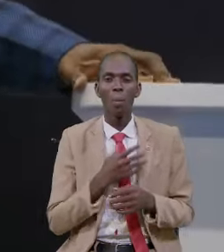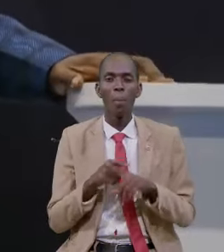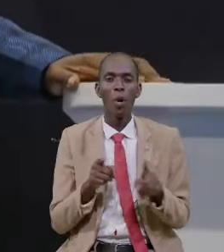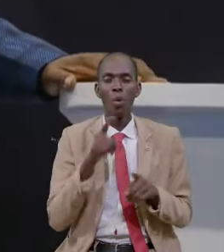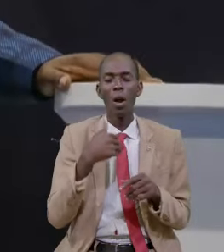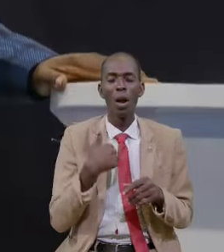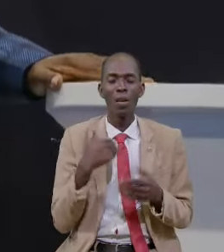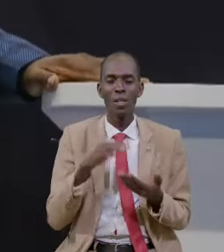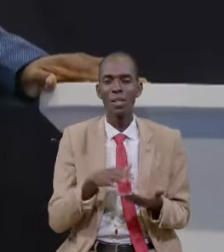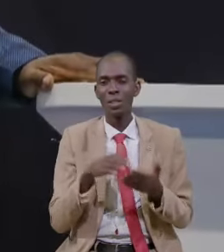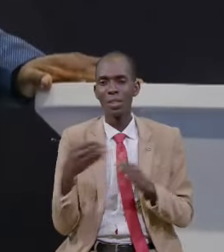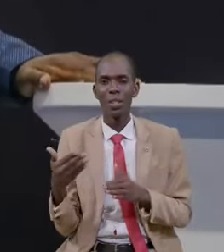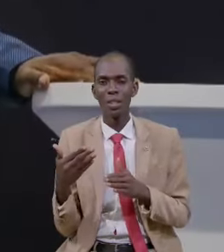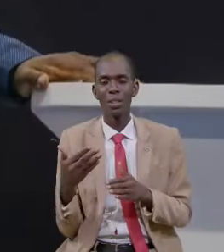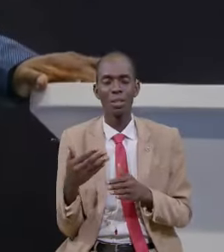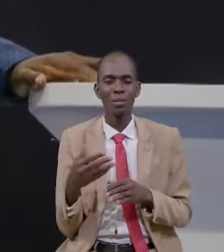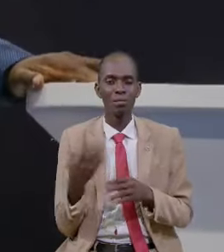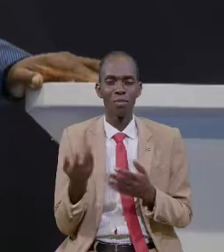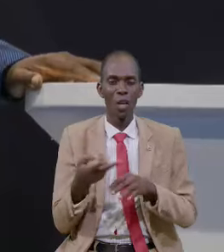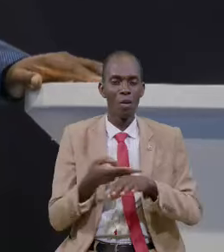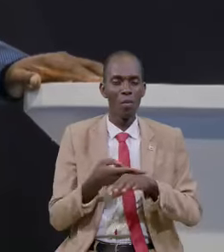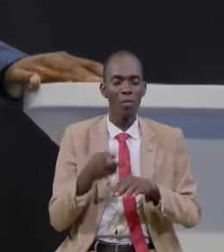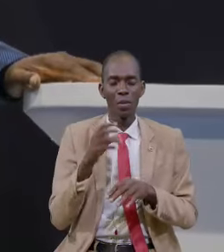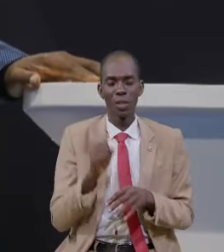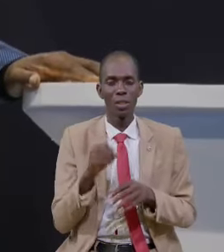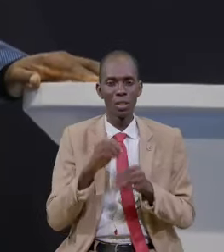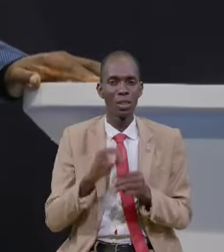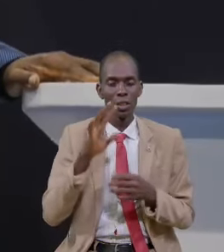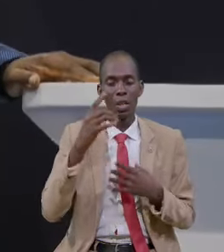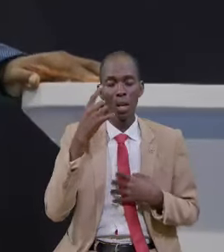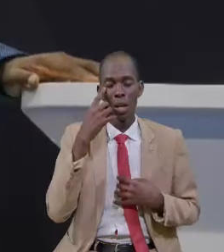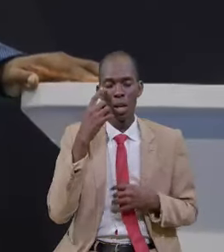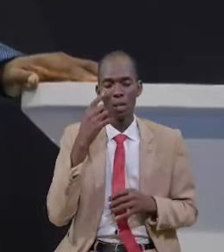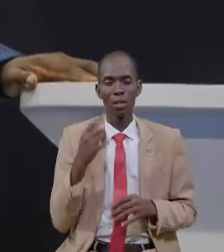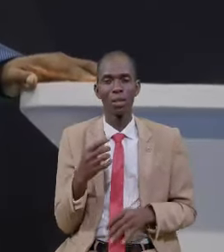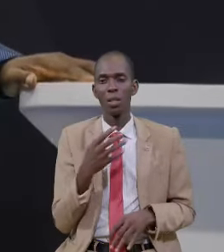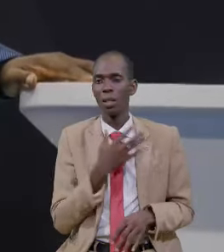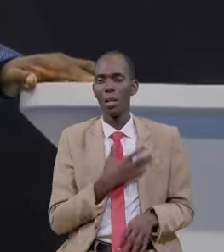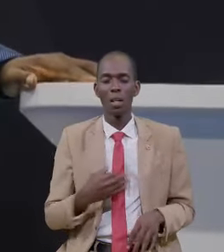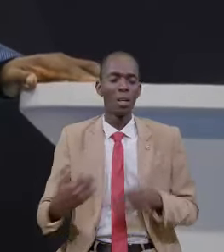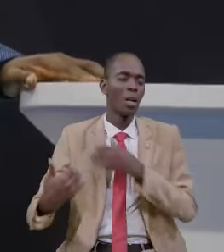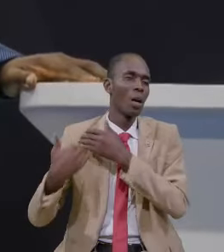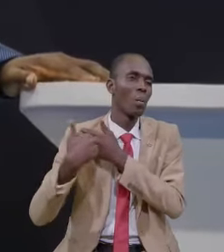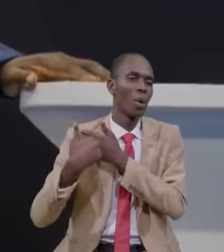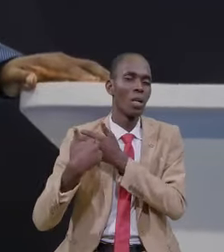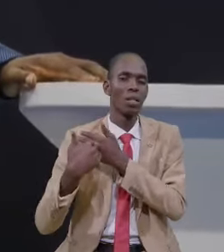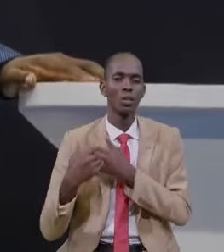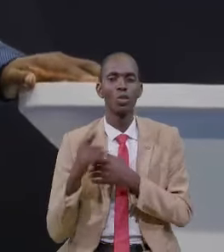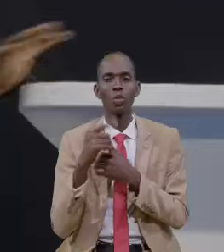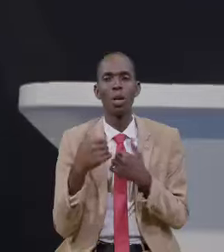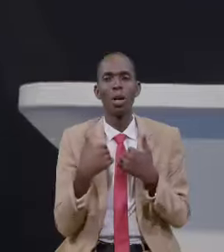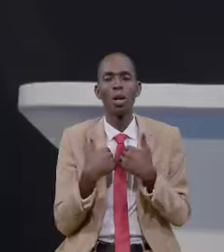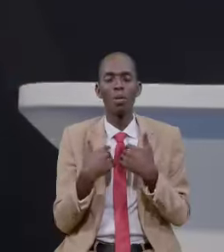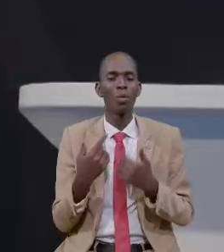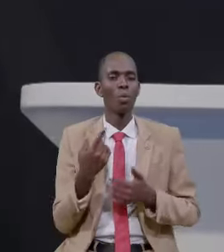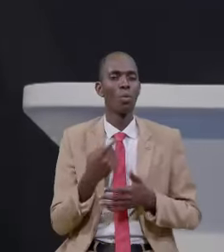dead nerves in your eyes and at the back, you have what is called macula.